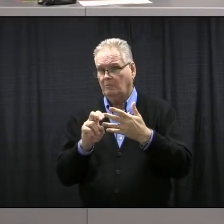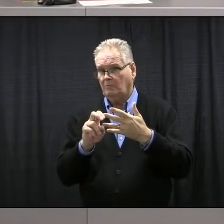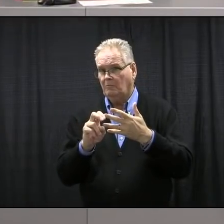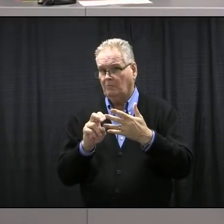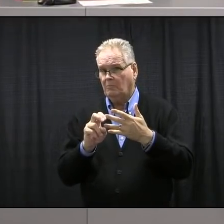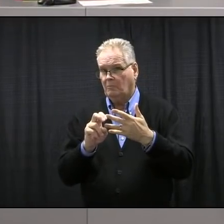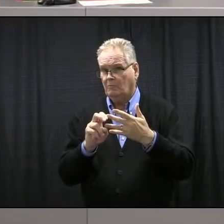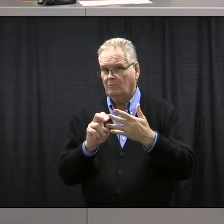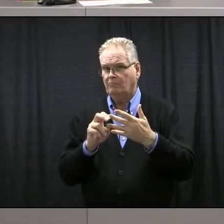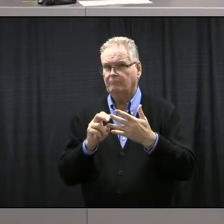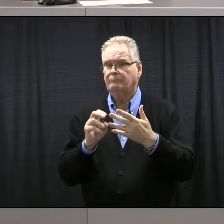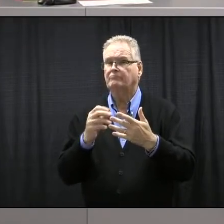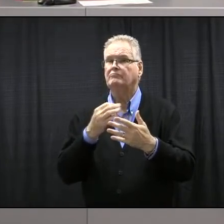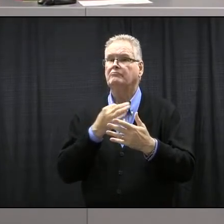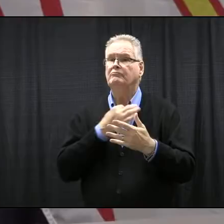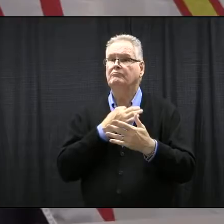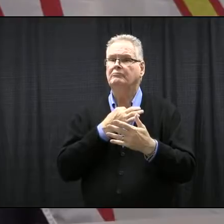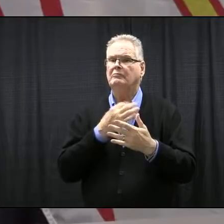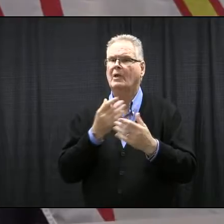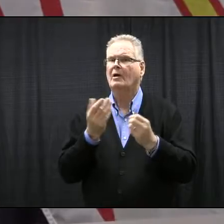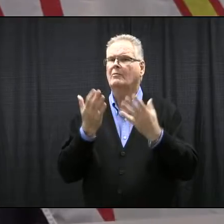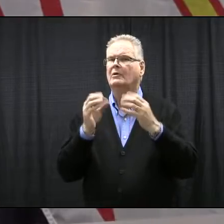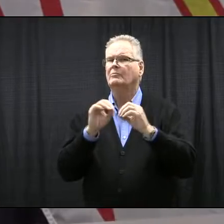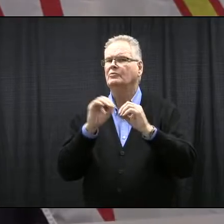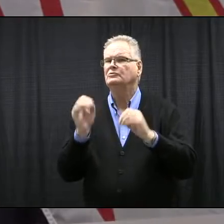to open things up further?